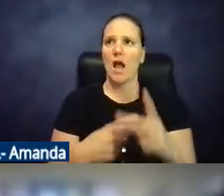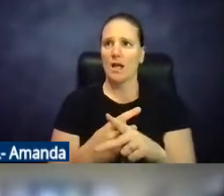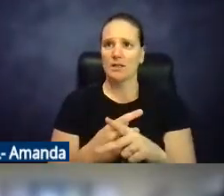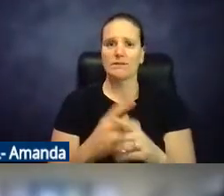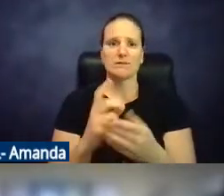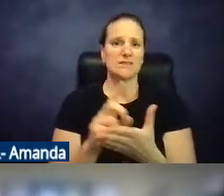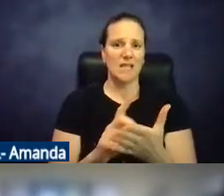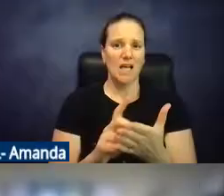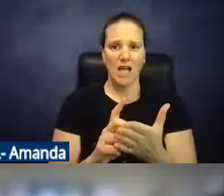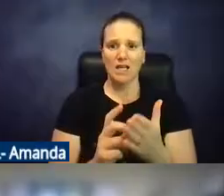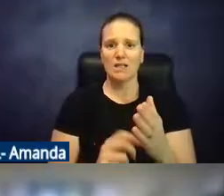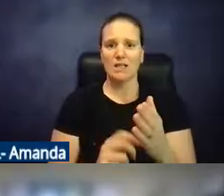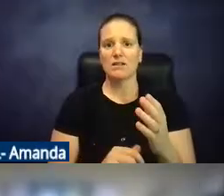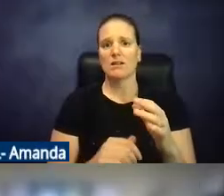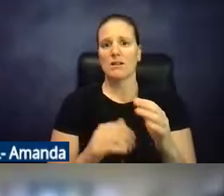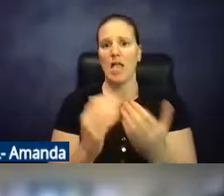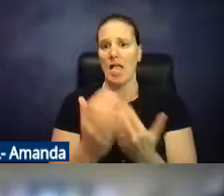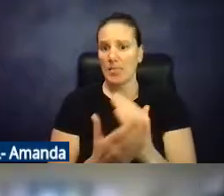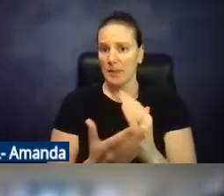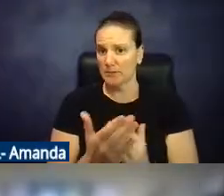architectural elements.